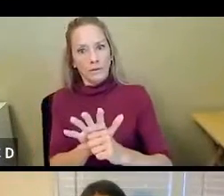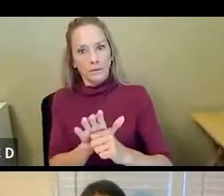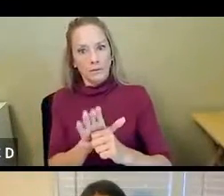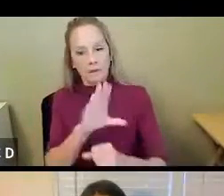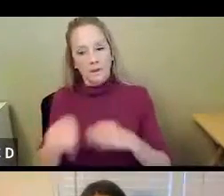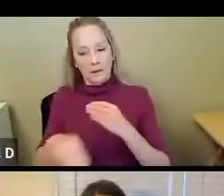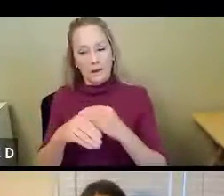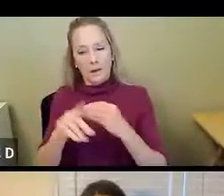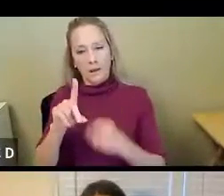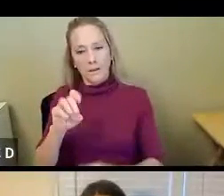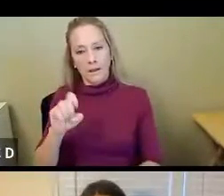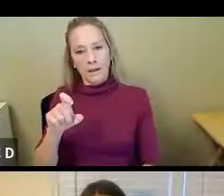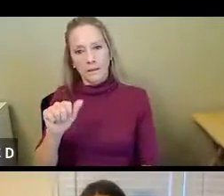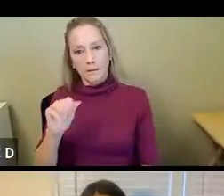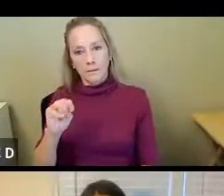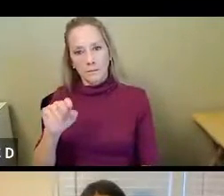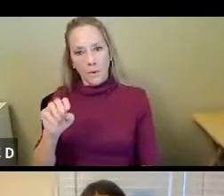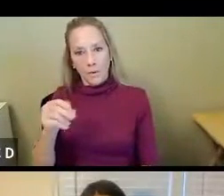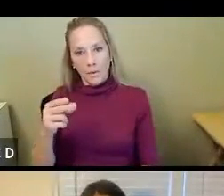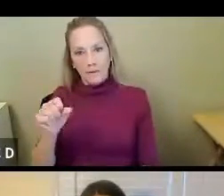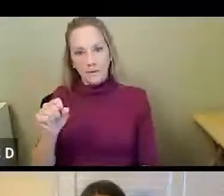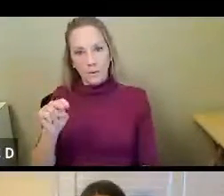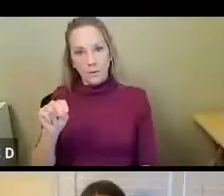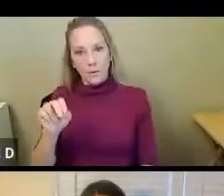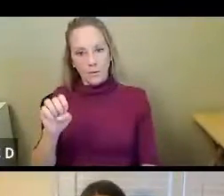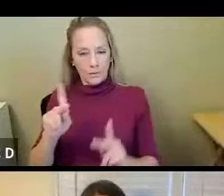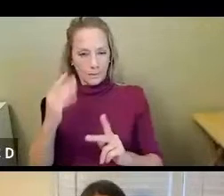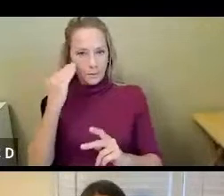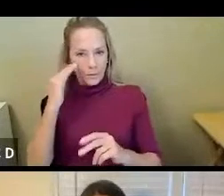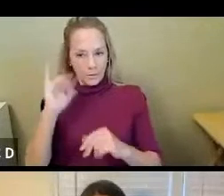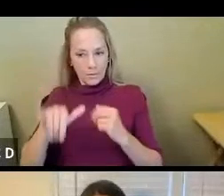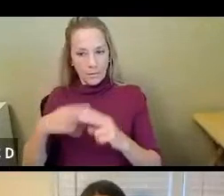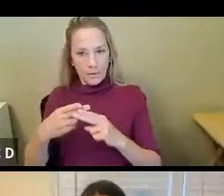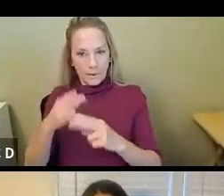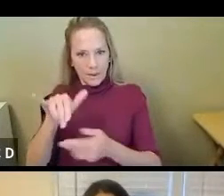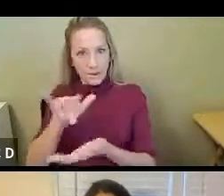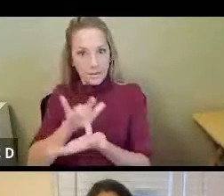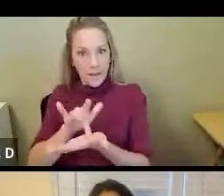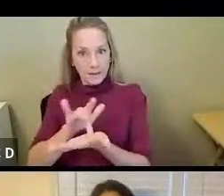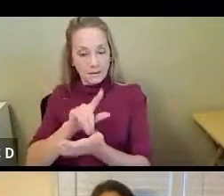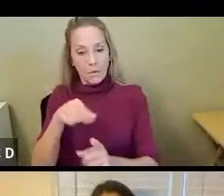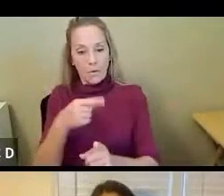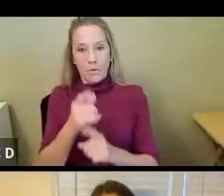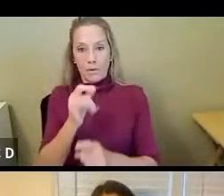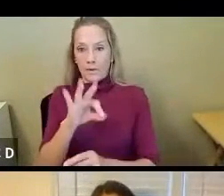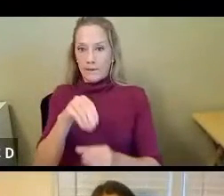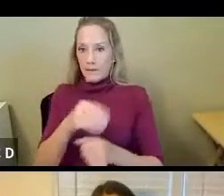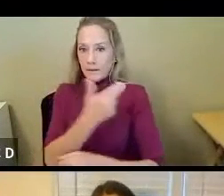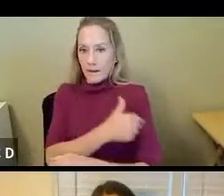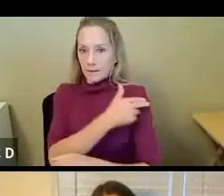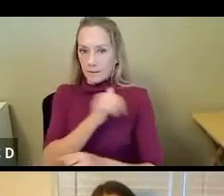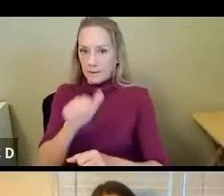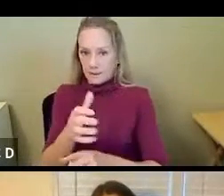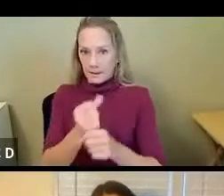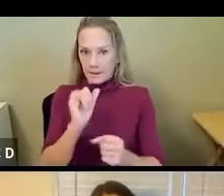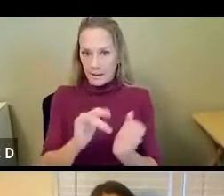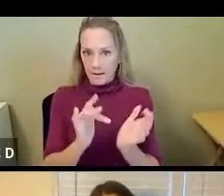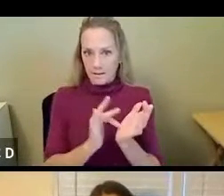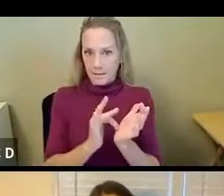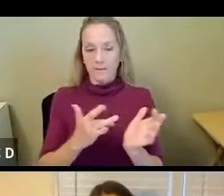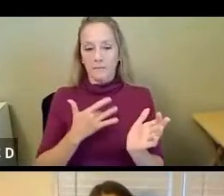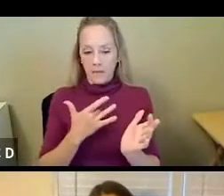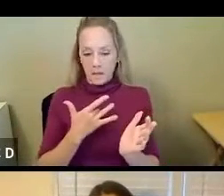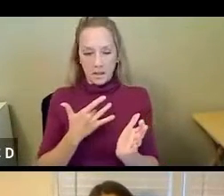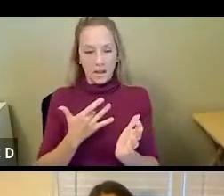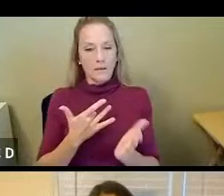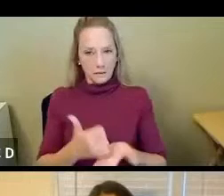dexamethasone, which I think people have gotten more familiar with, and remdesivir is only an inpatient medication, we do feel like that's having a